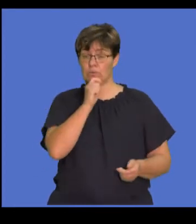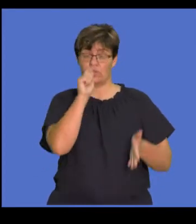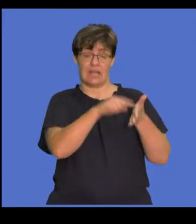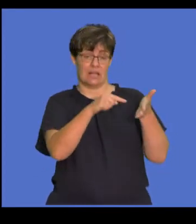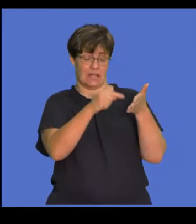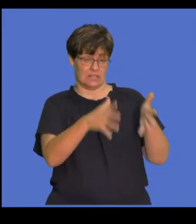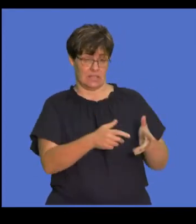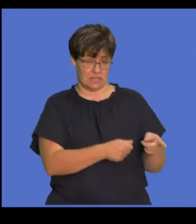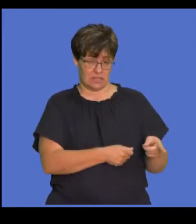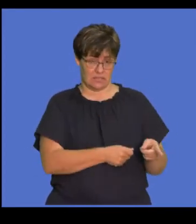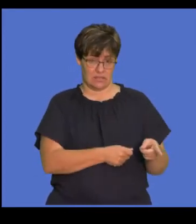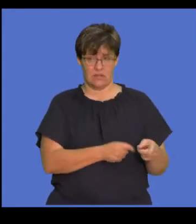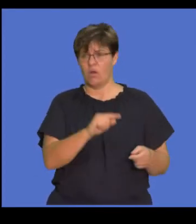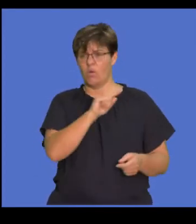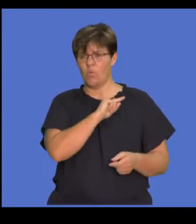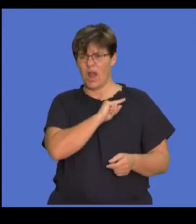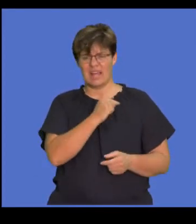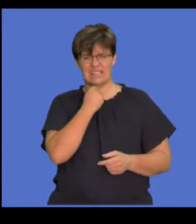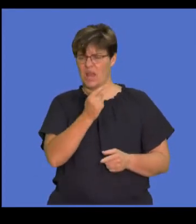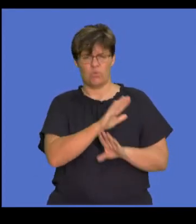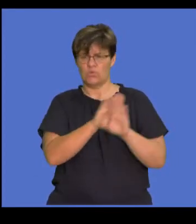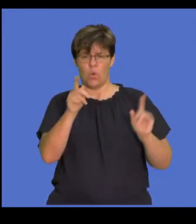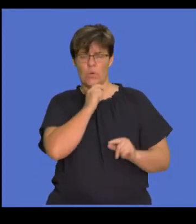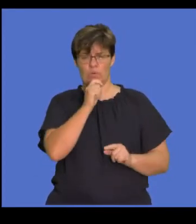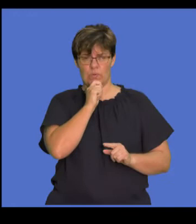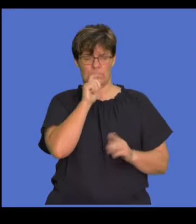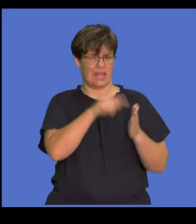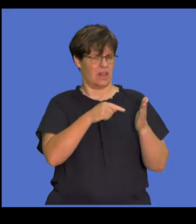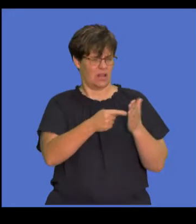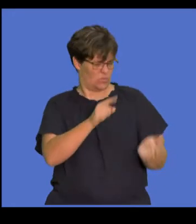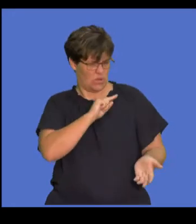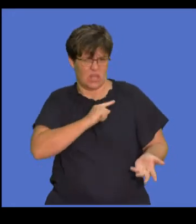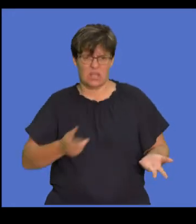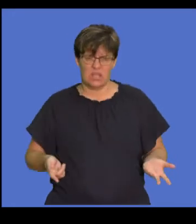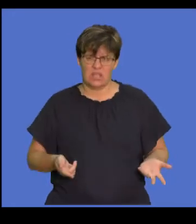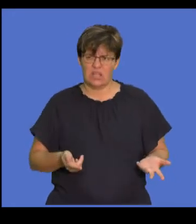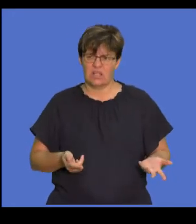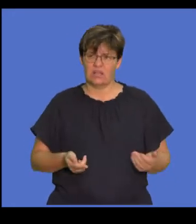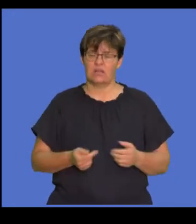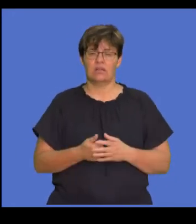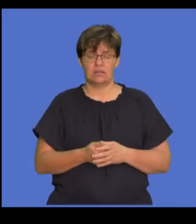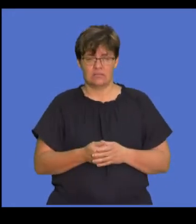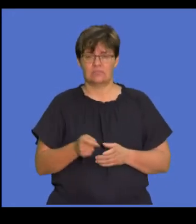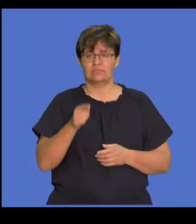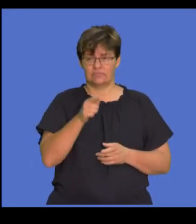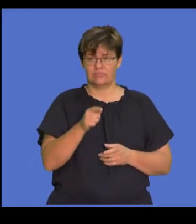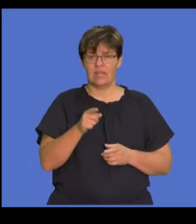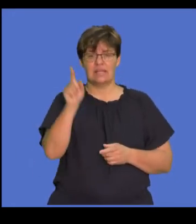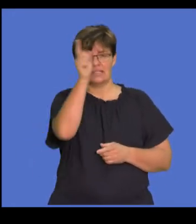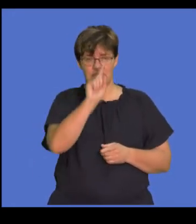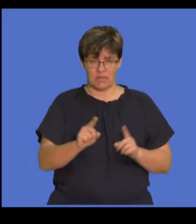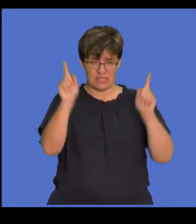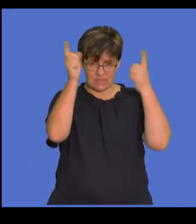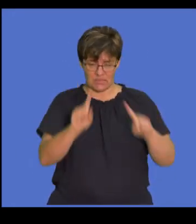the use of a calculator, the reason why they are saying without the use of a calculator here is that these